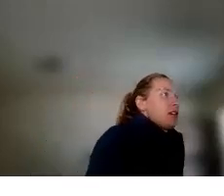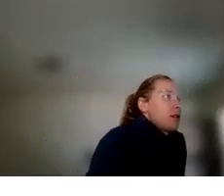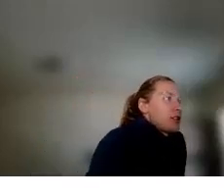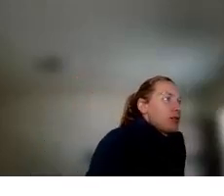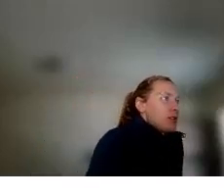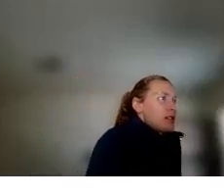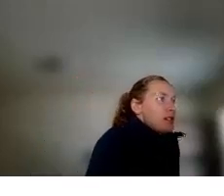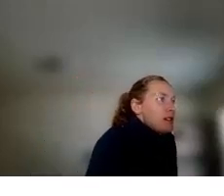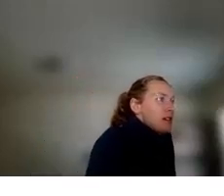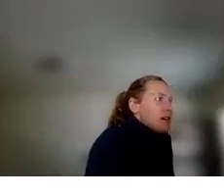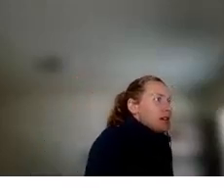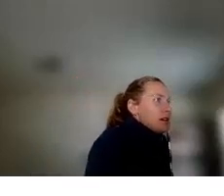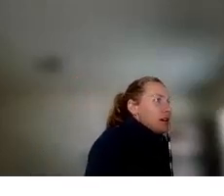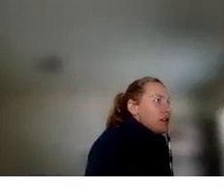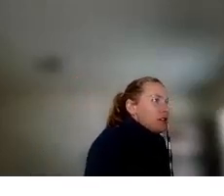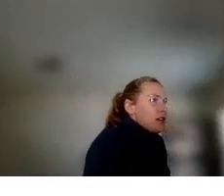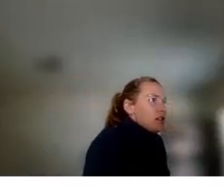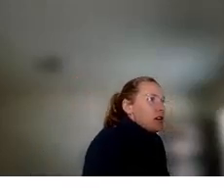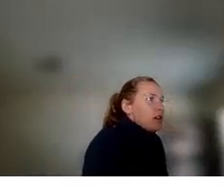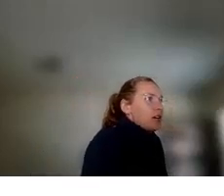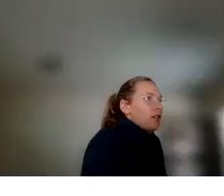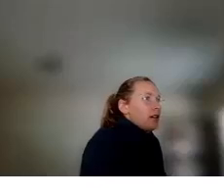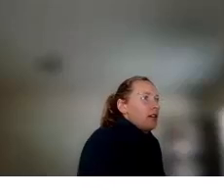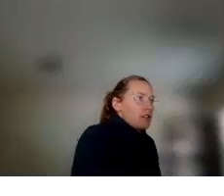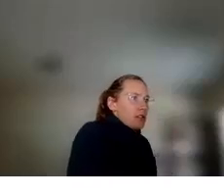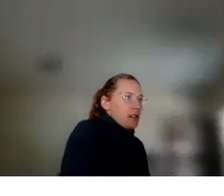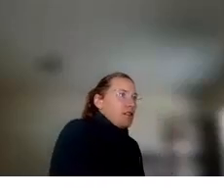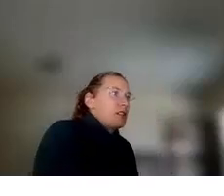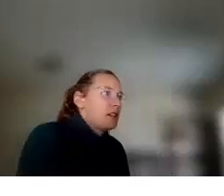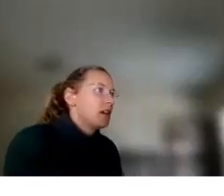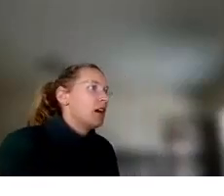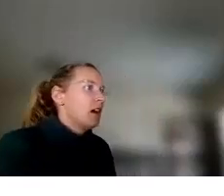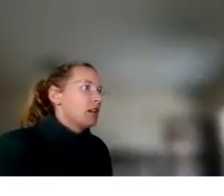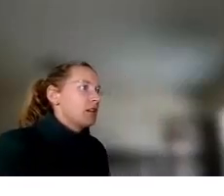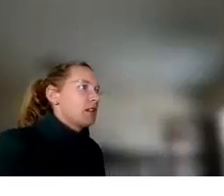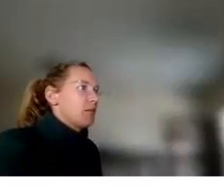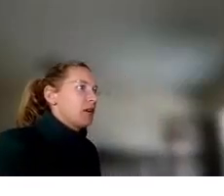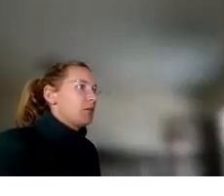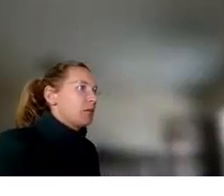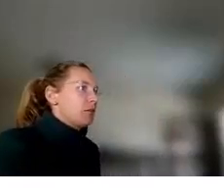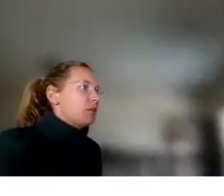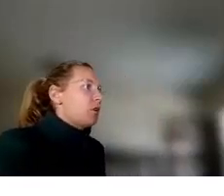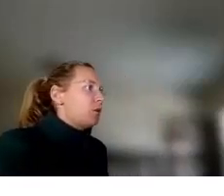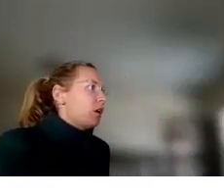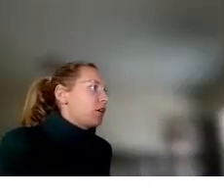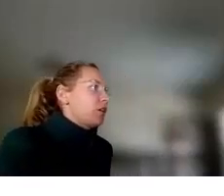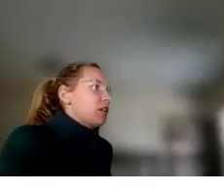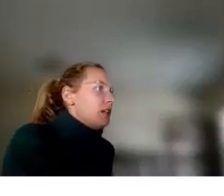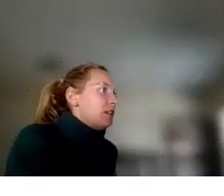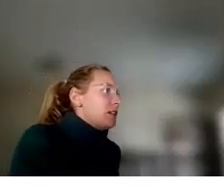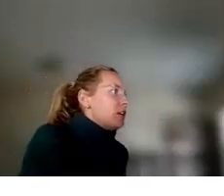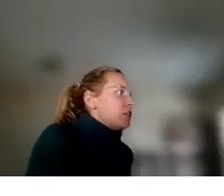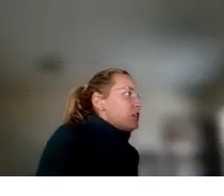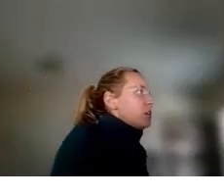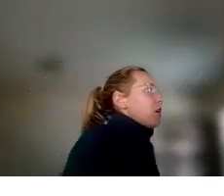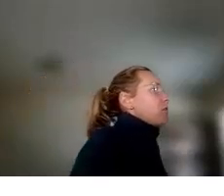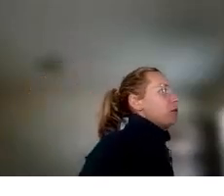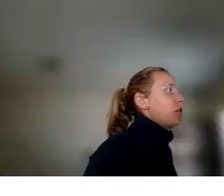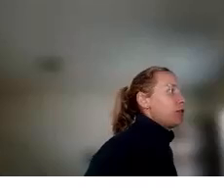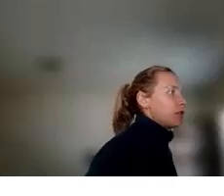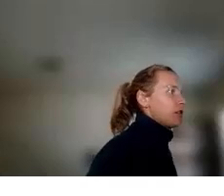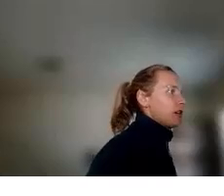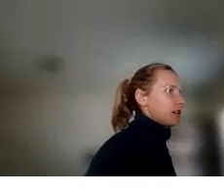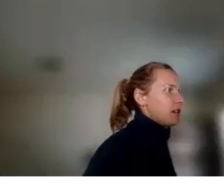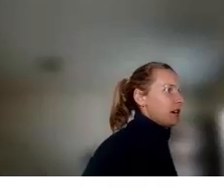be a CFC question, but since CDOS and IHSS are going under CFC, does that mean we will no longer need